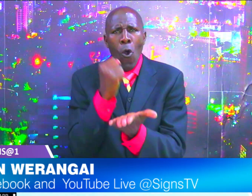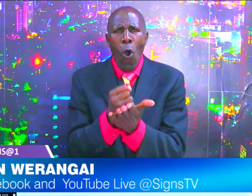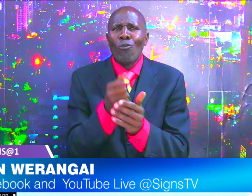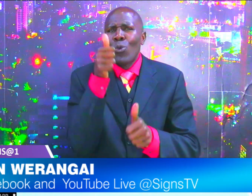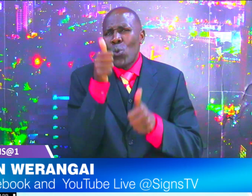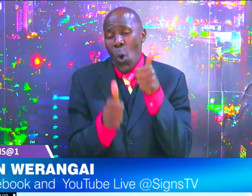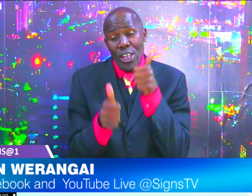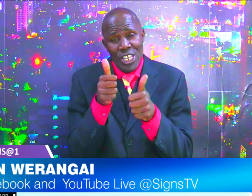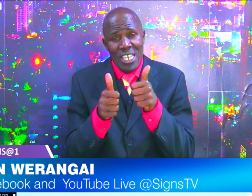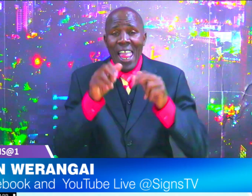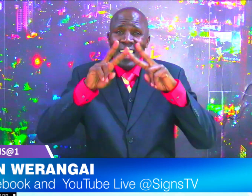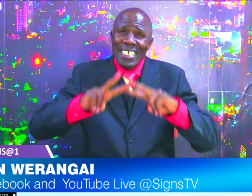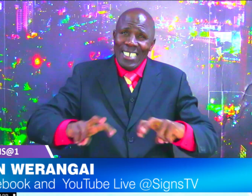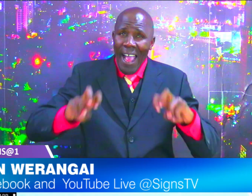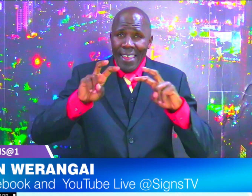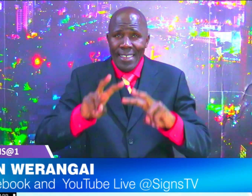Office,